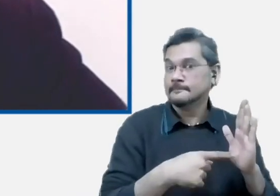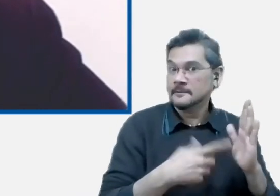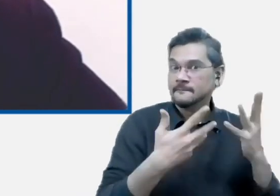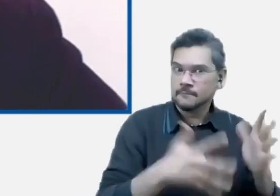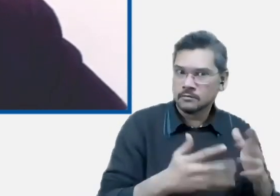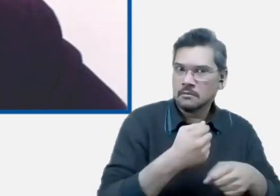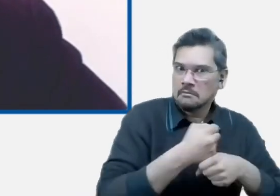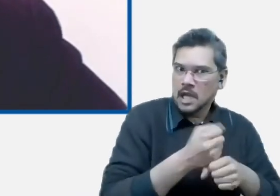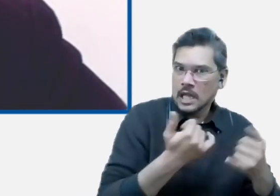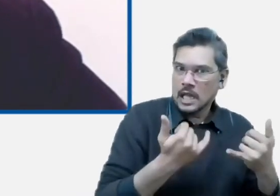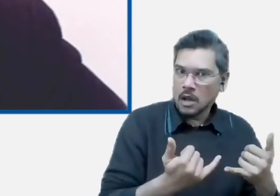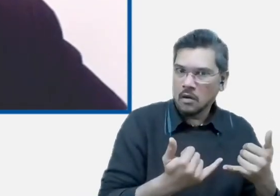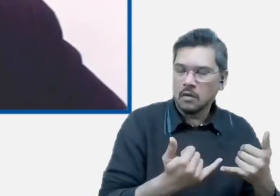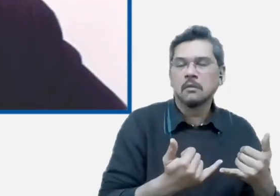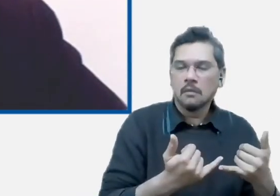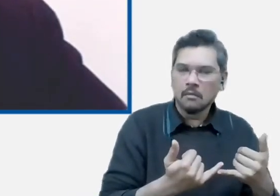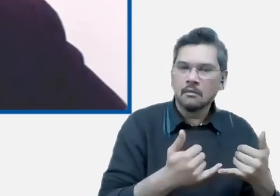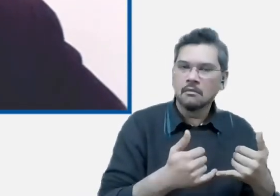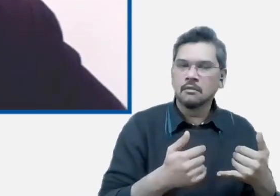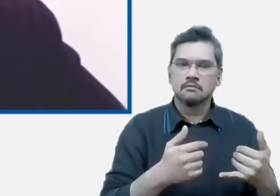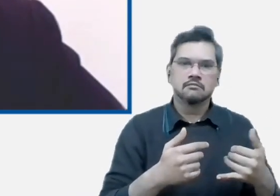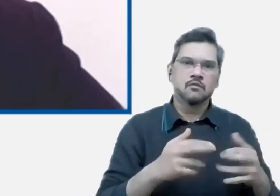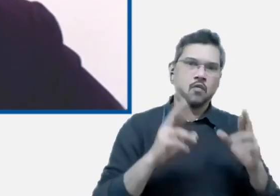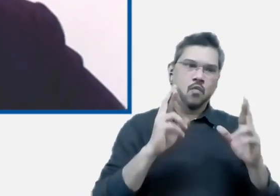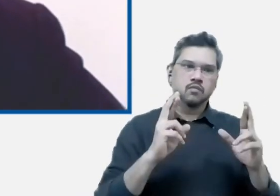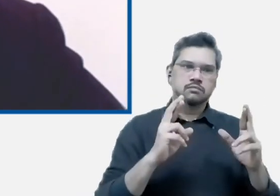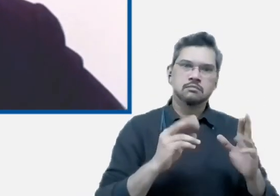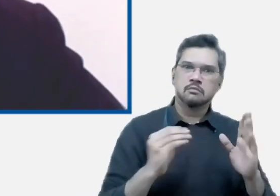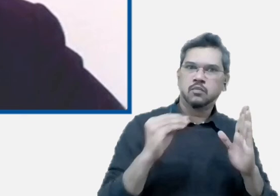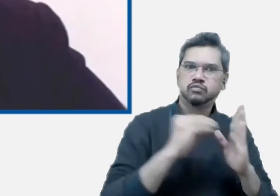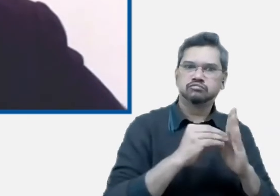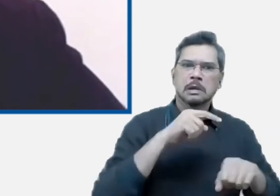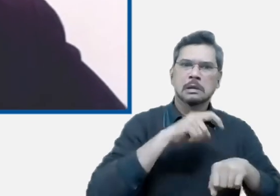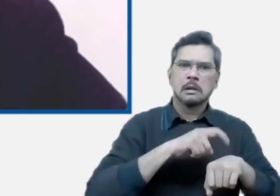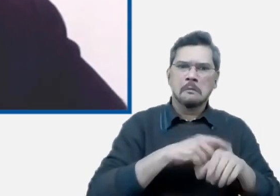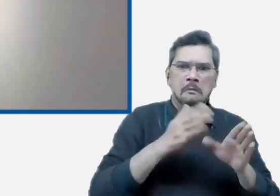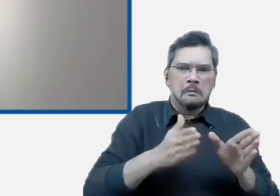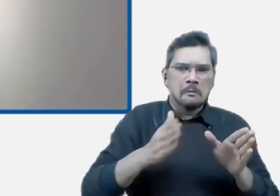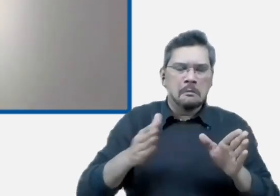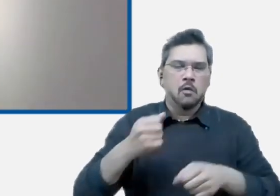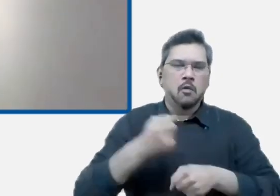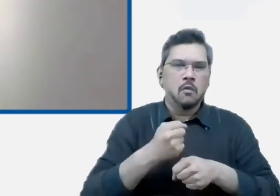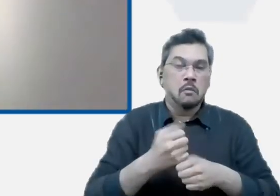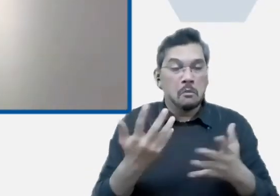possible. But otherwise, thank you very much for the excellent work. Back to you, Amjad.